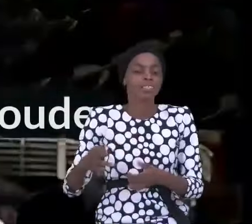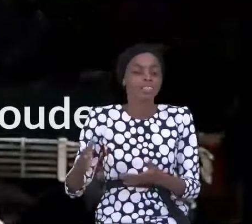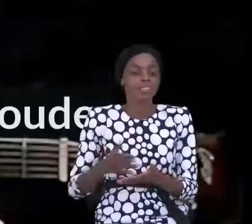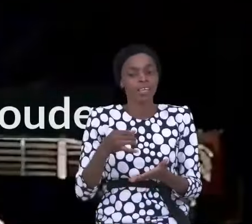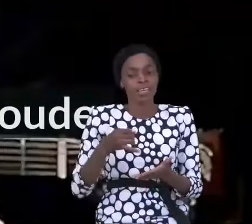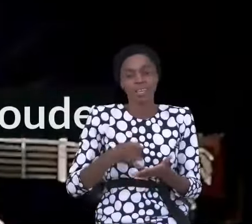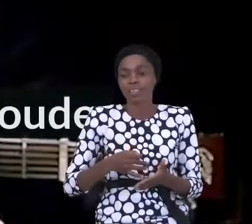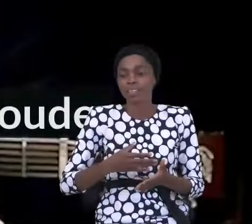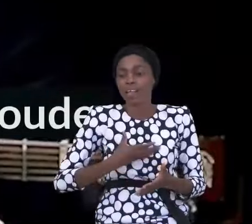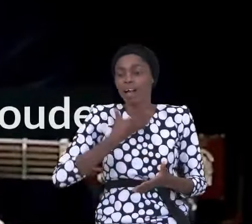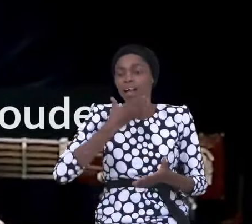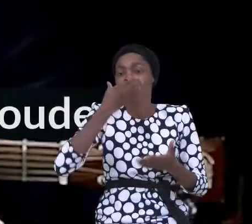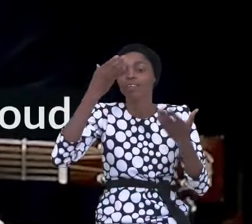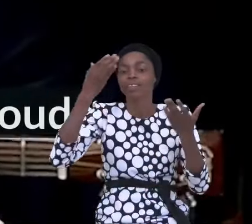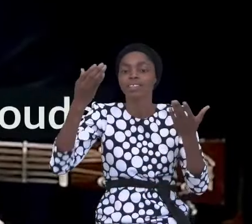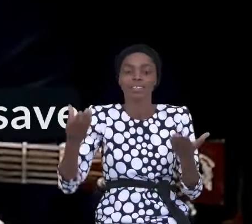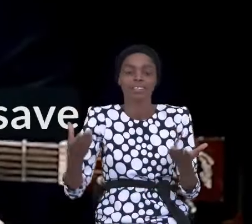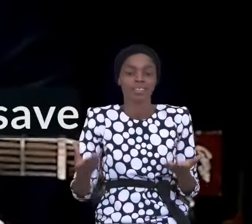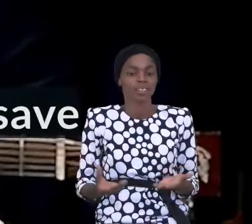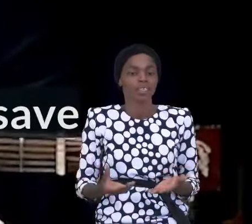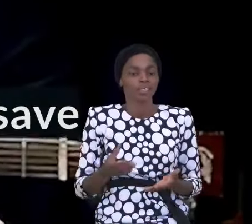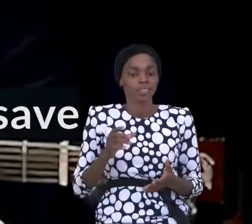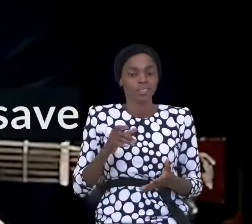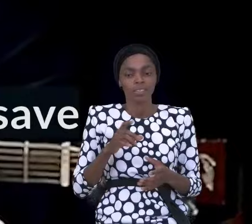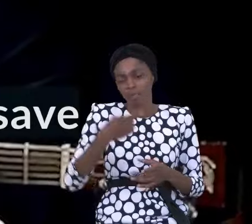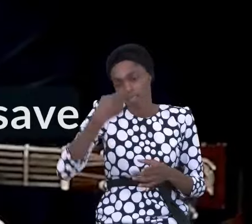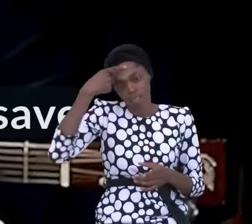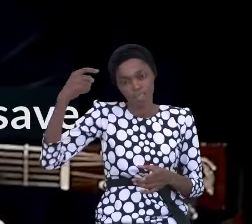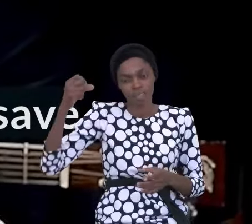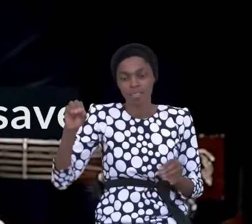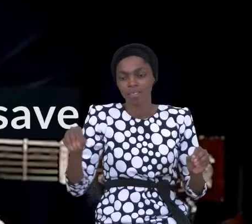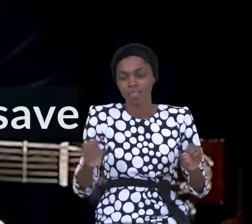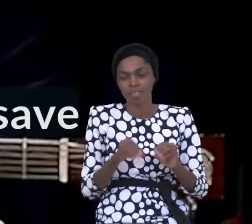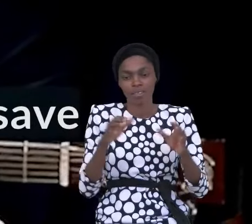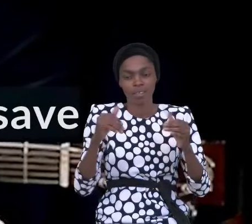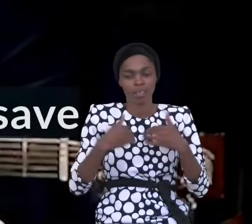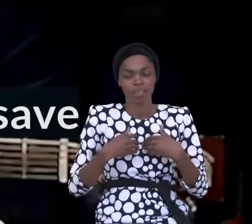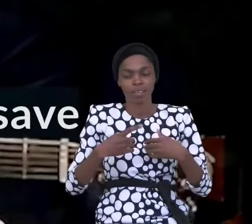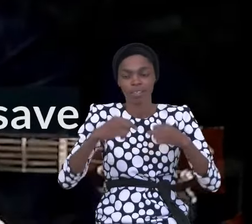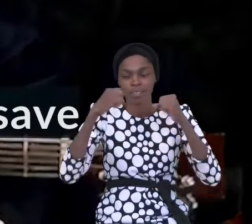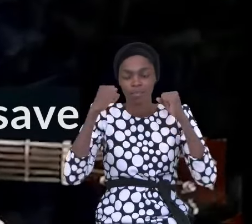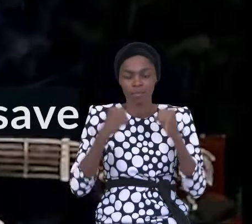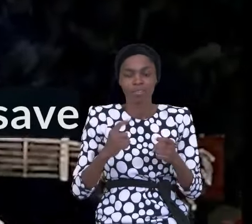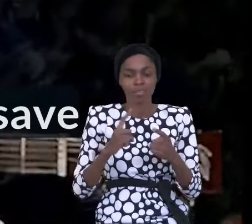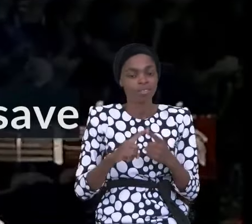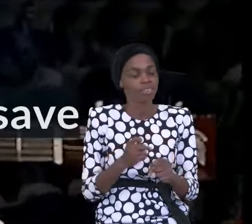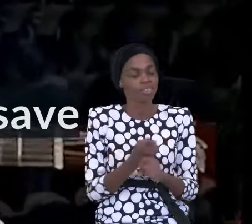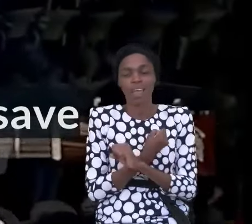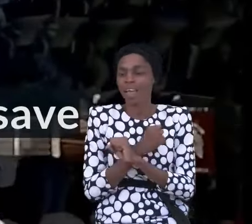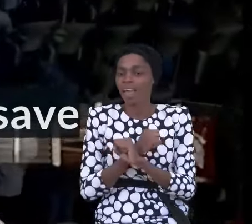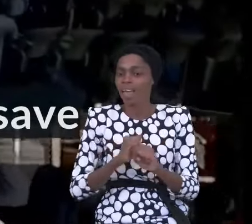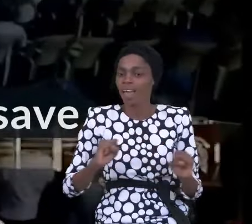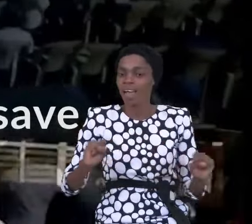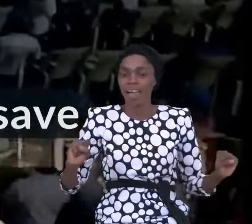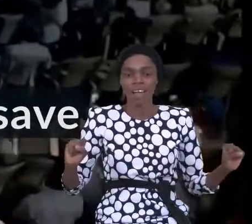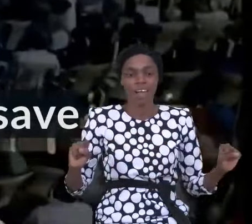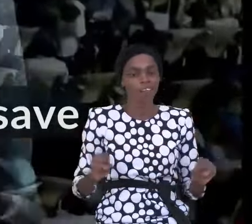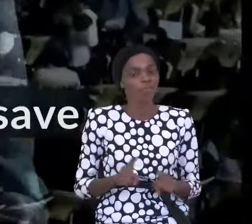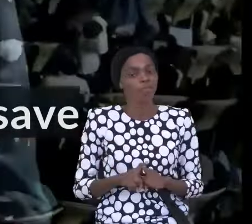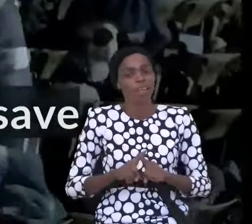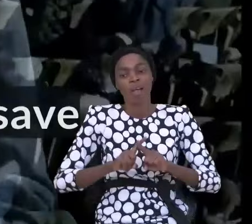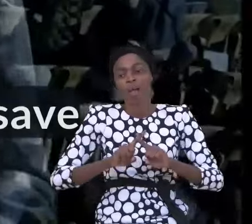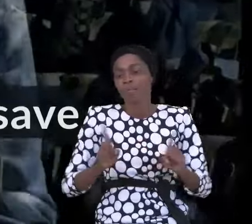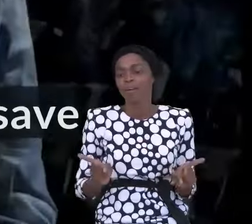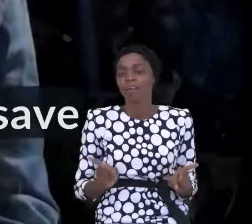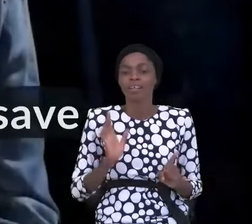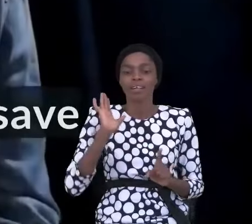nations sing it louder, 'cause nothing has the power to save. Your